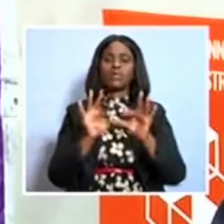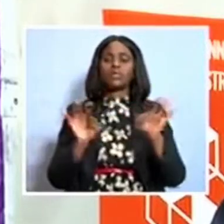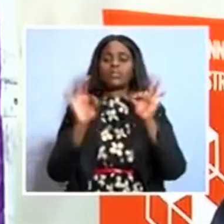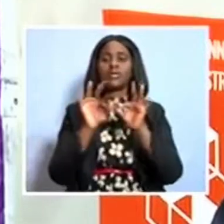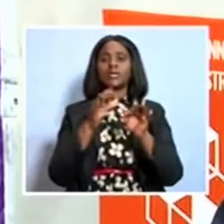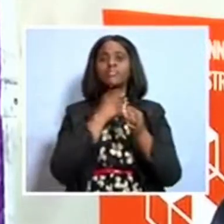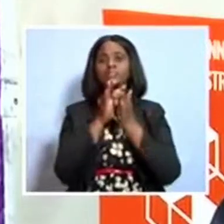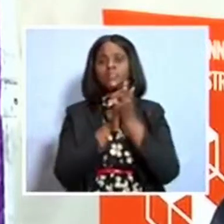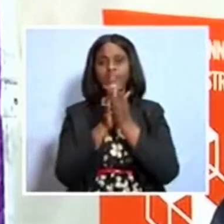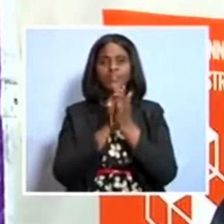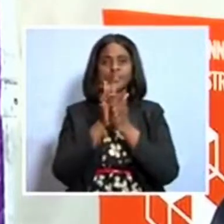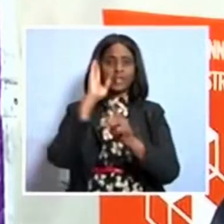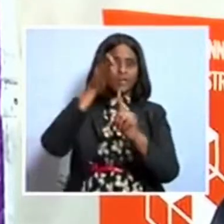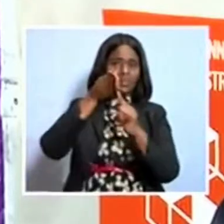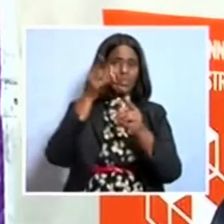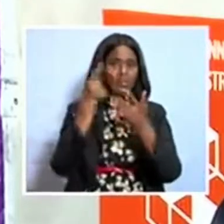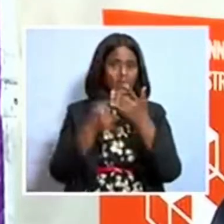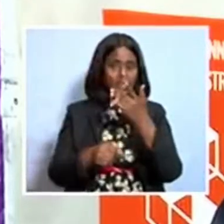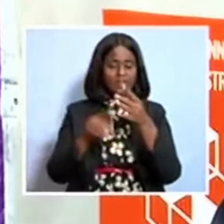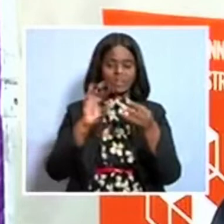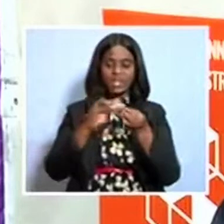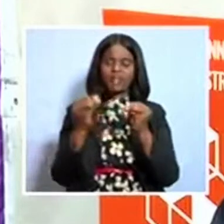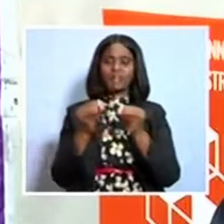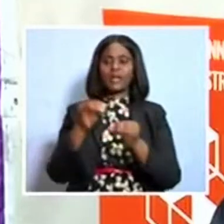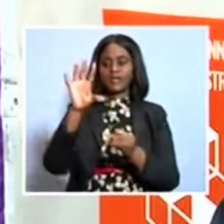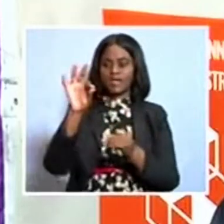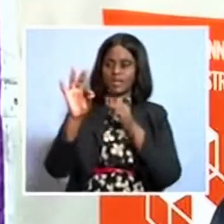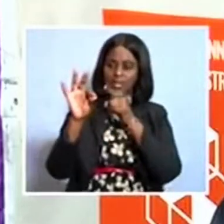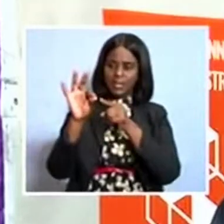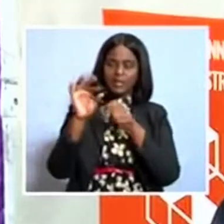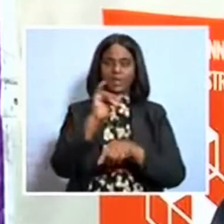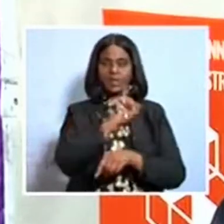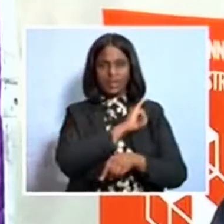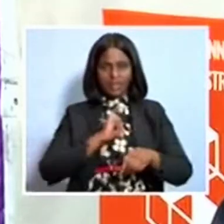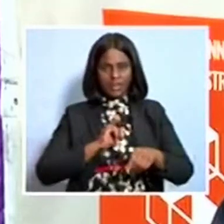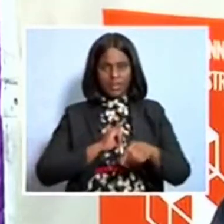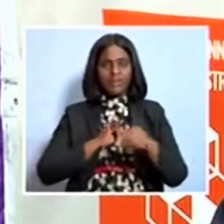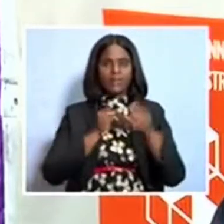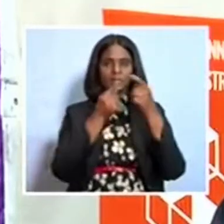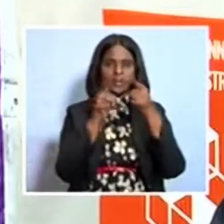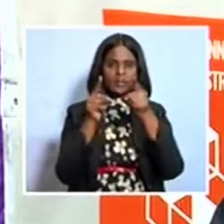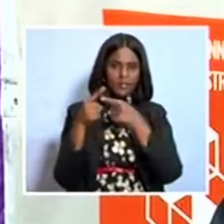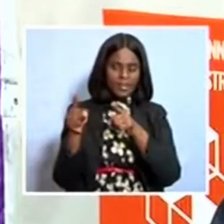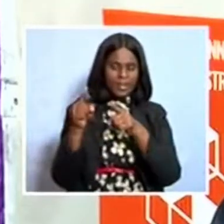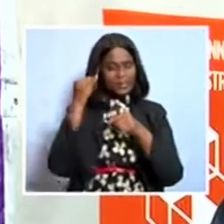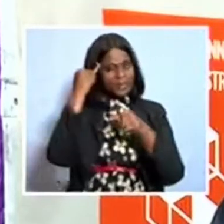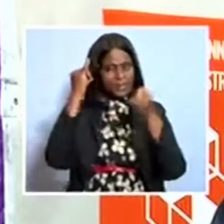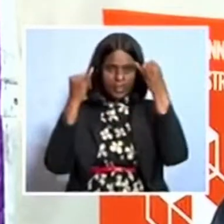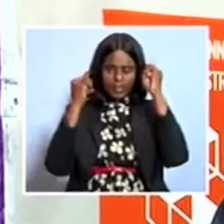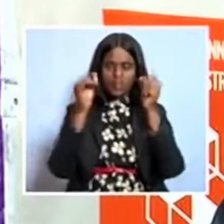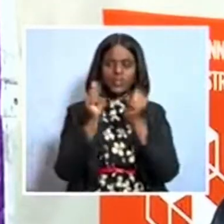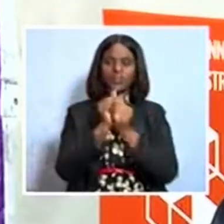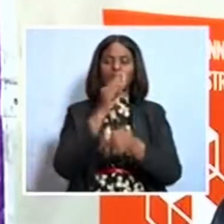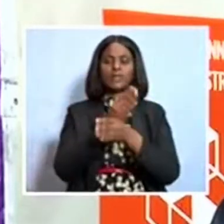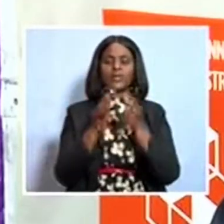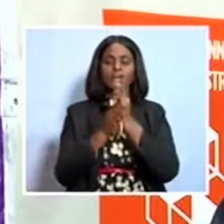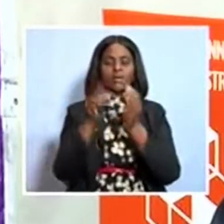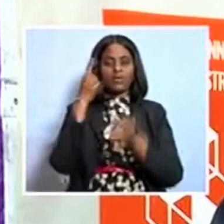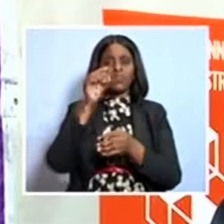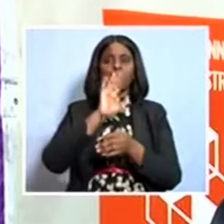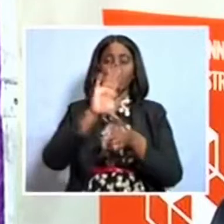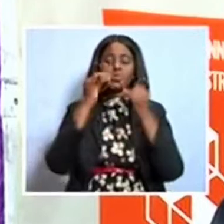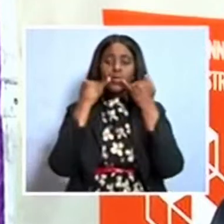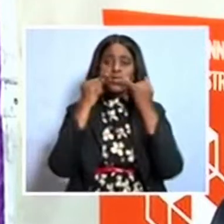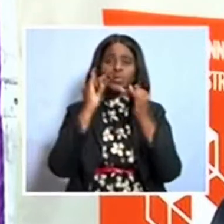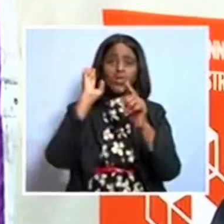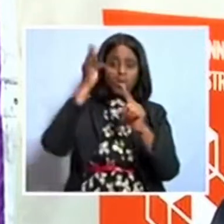goal, and this is goal number 9, which is industry, innovation, and infrastructure. For your information, this